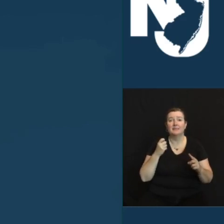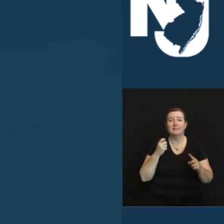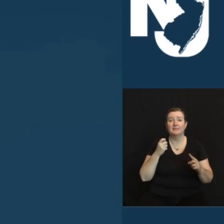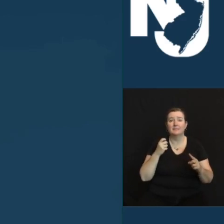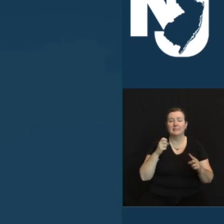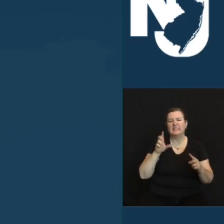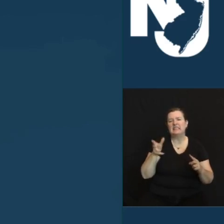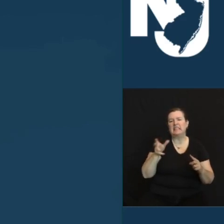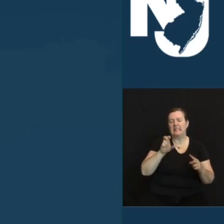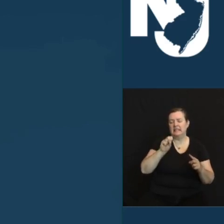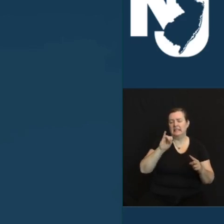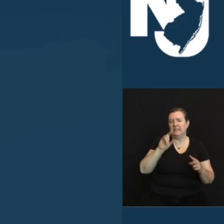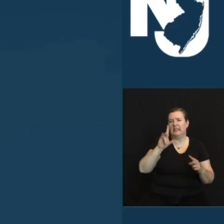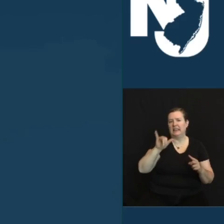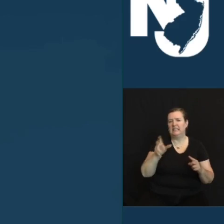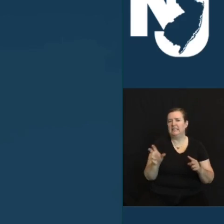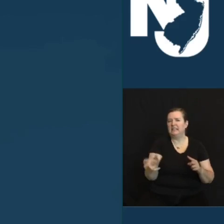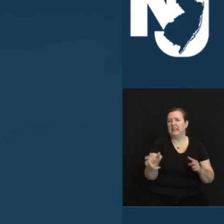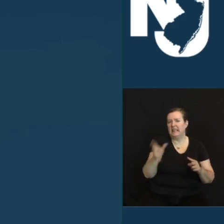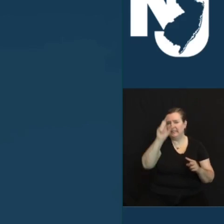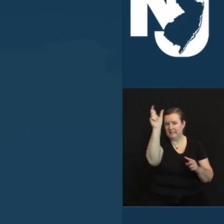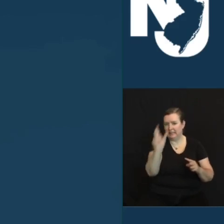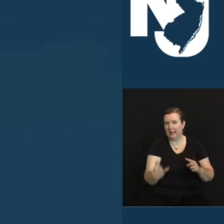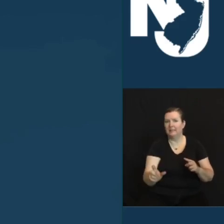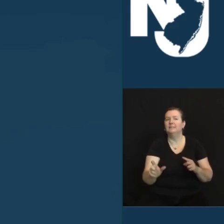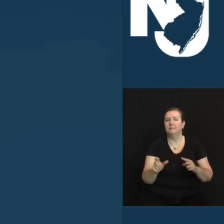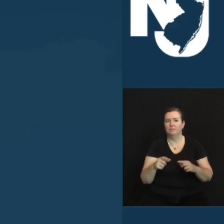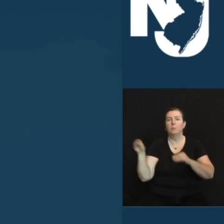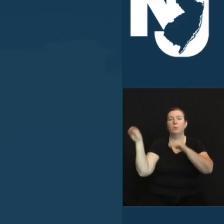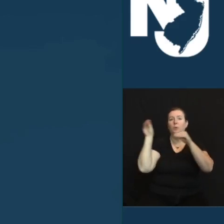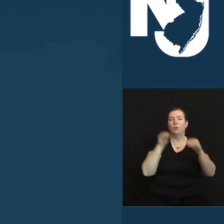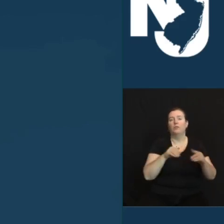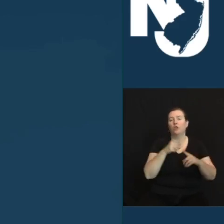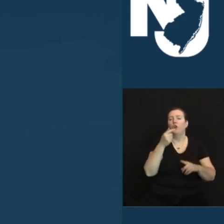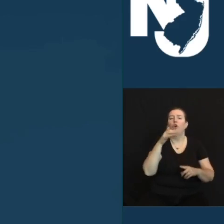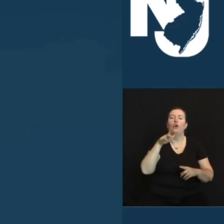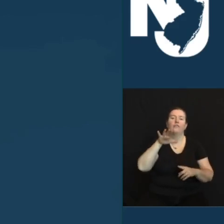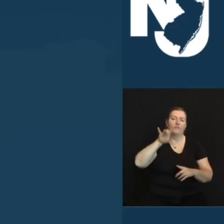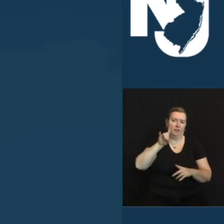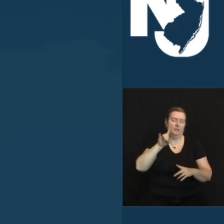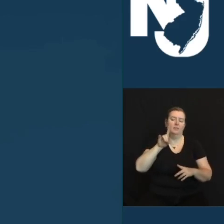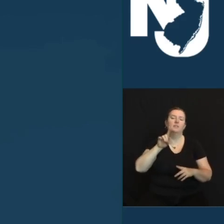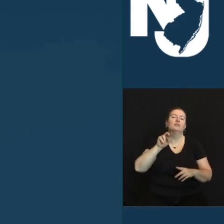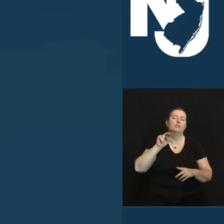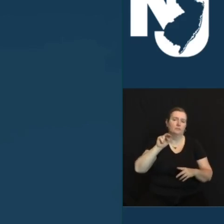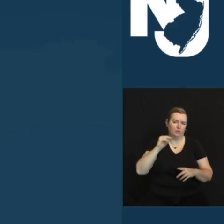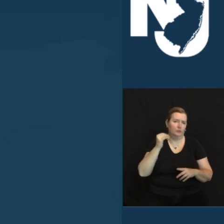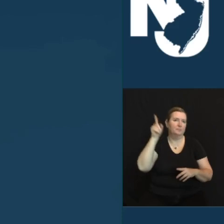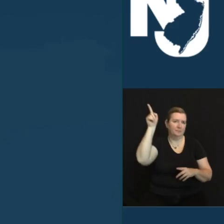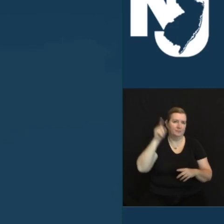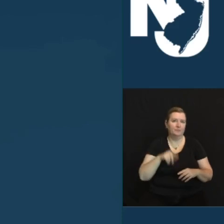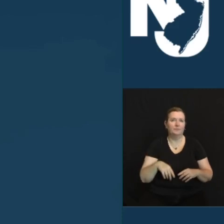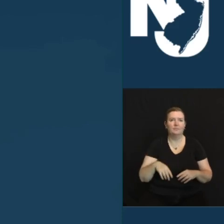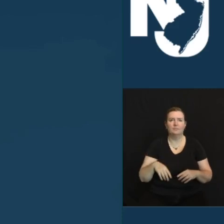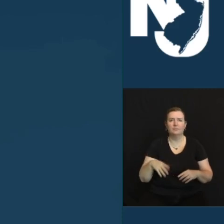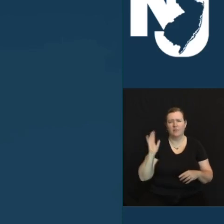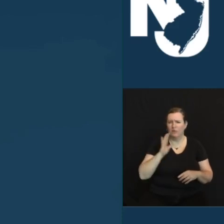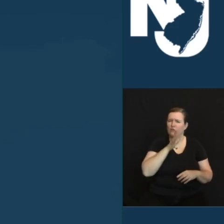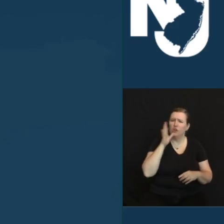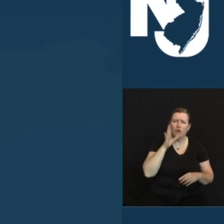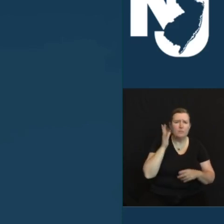15, and he stayed ever since. Back in his native Sicily, Domenic trained for a career as a farmer, changing